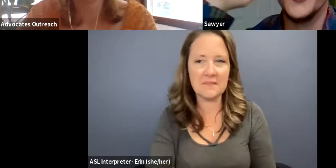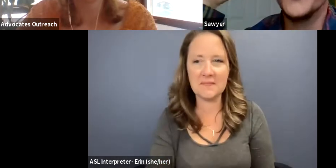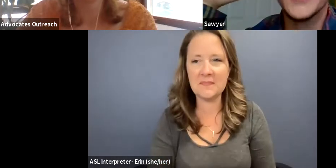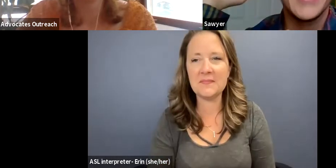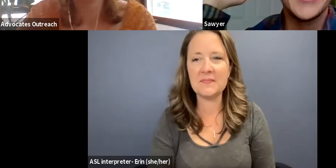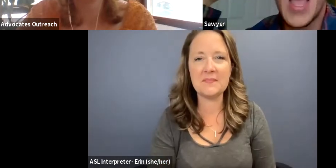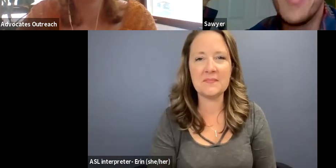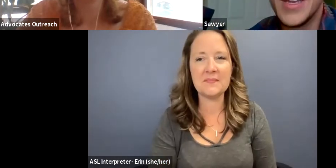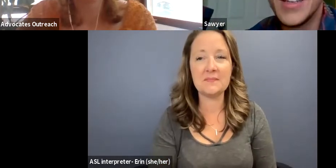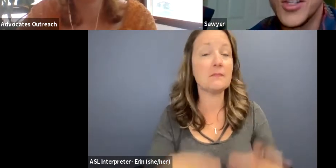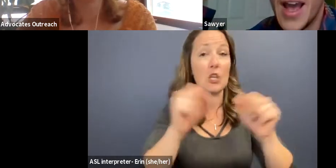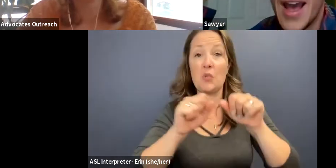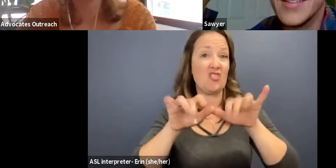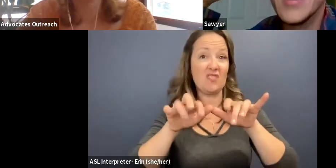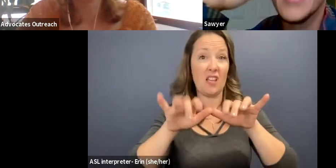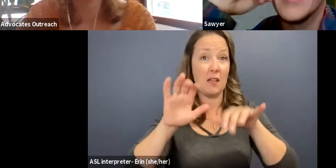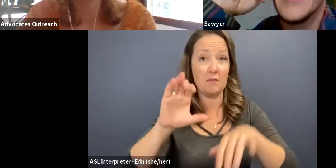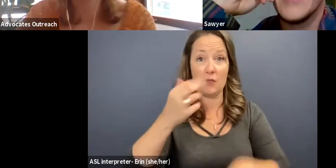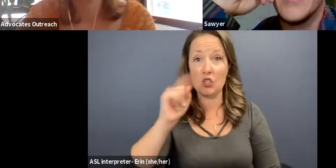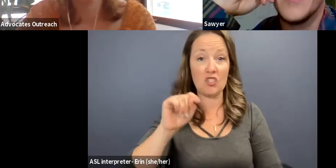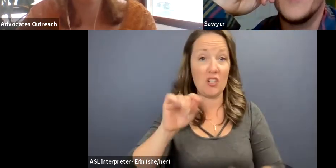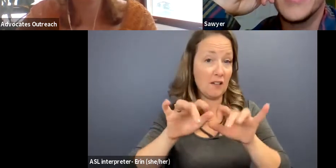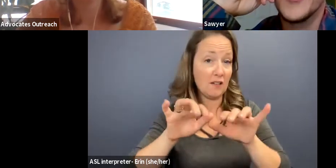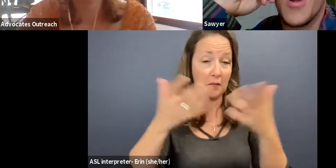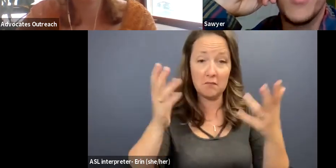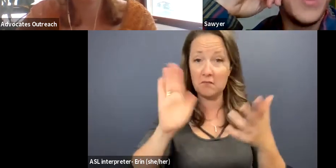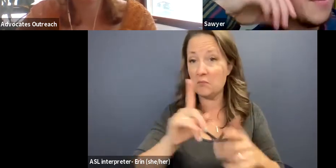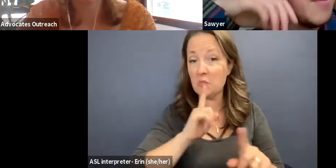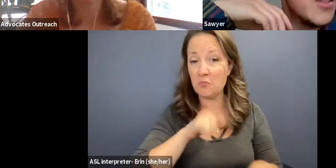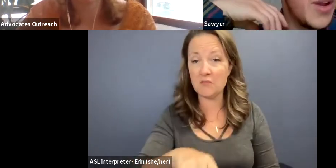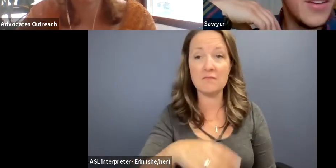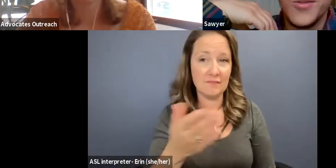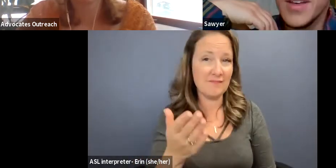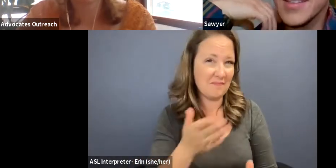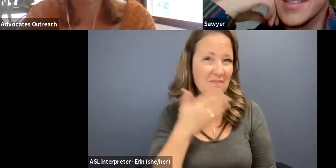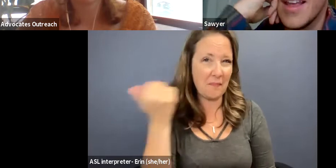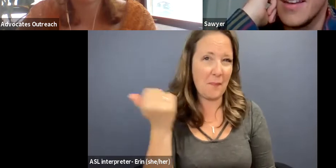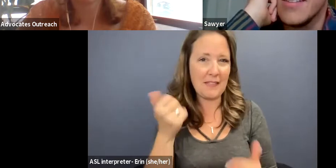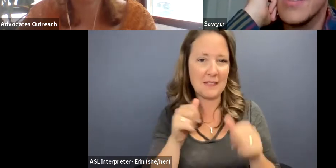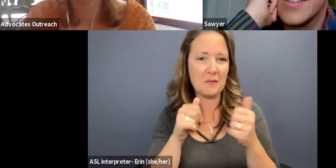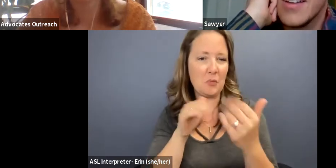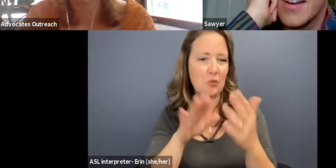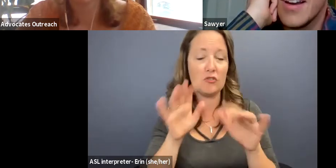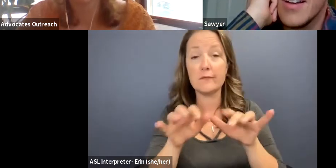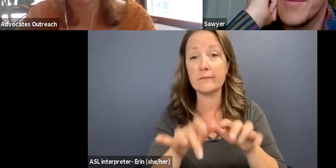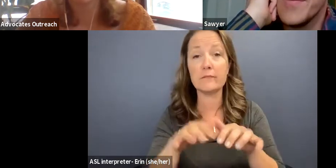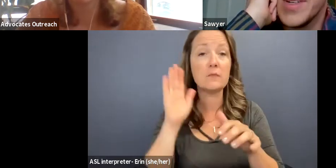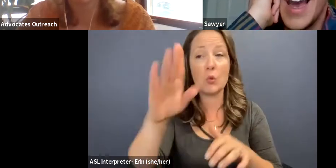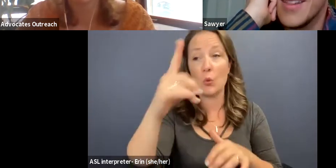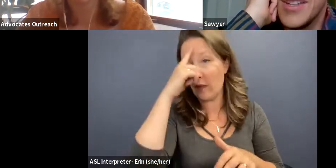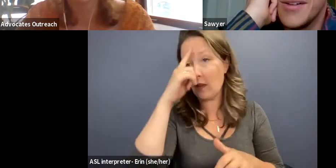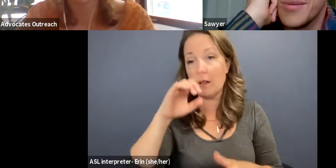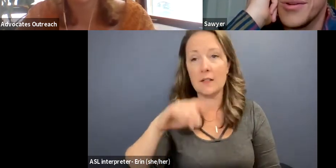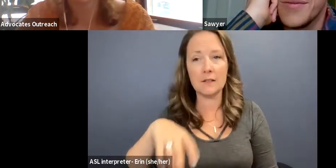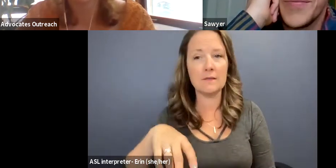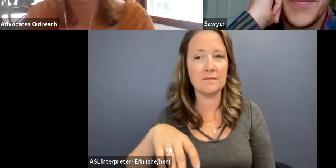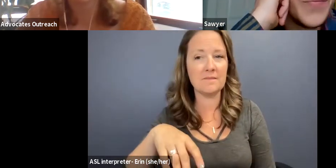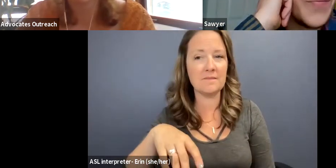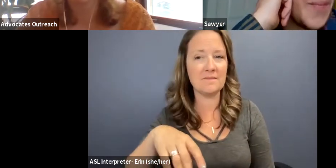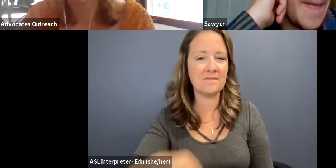all of the different books and resources that are out there that can be such a help for parents and